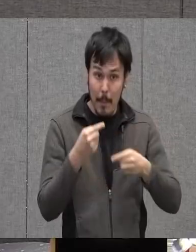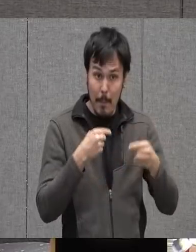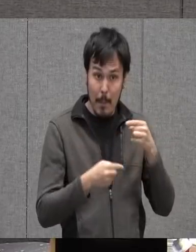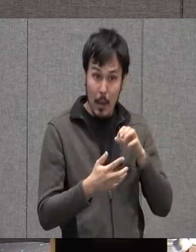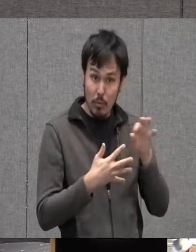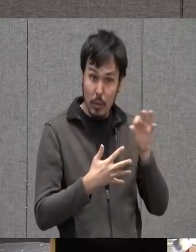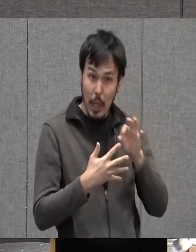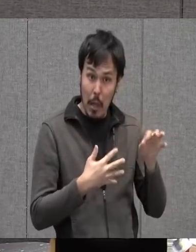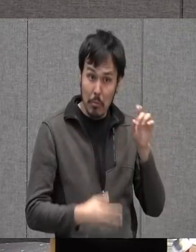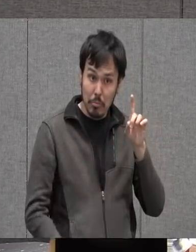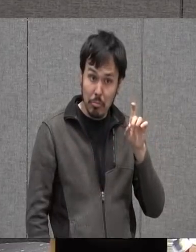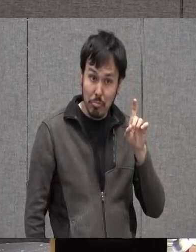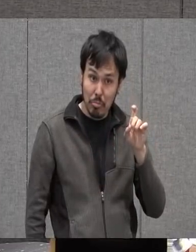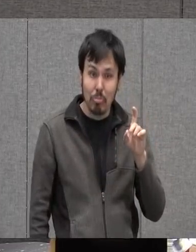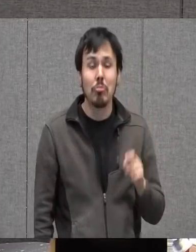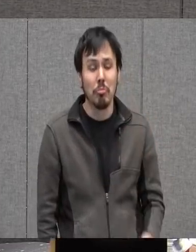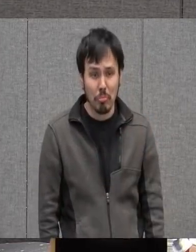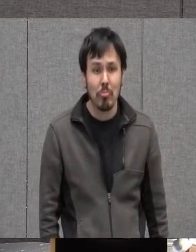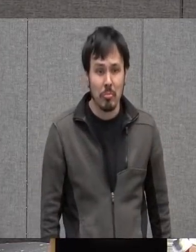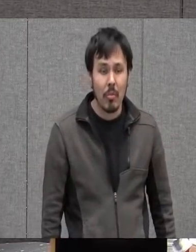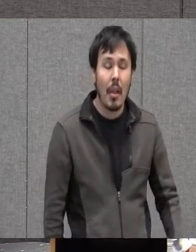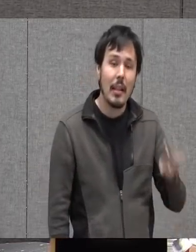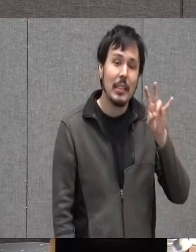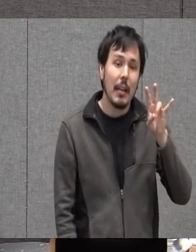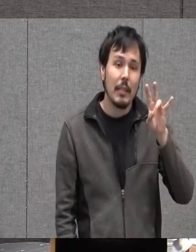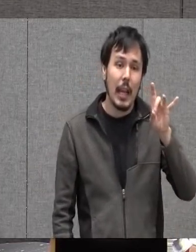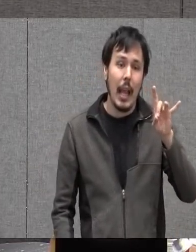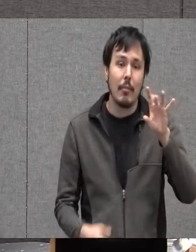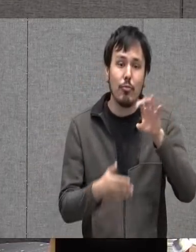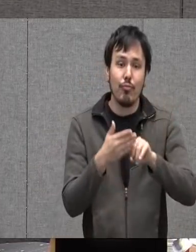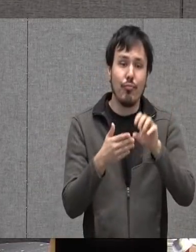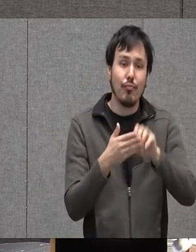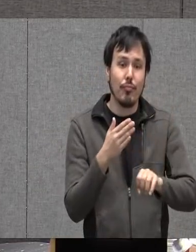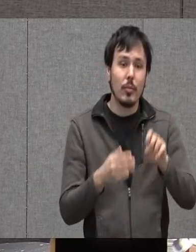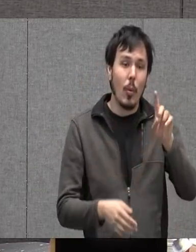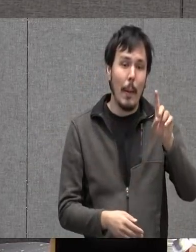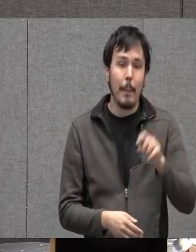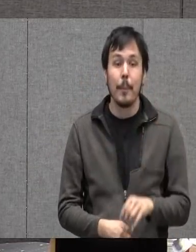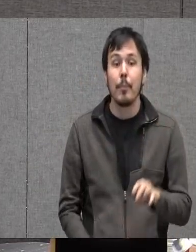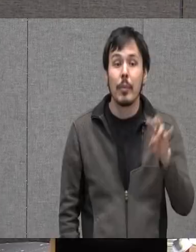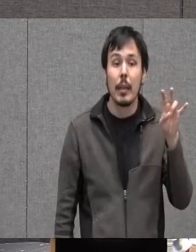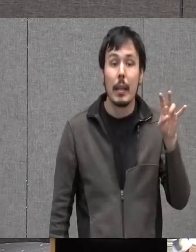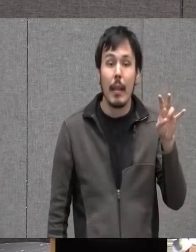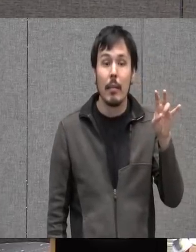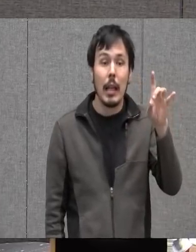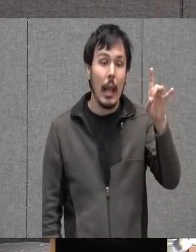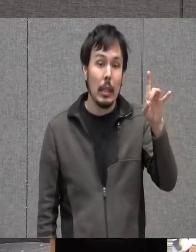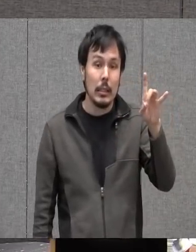one. 78, we'll go by ones first. 78,